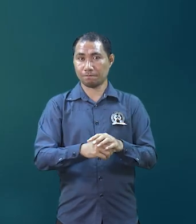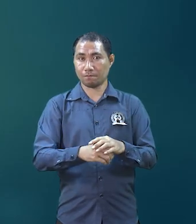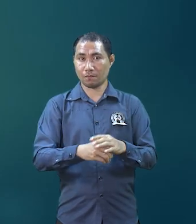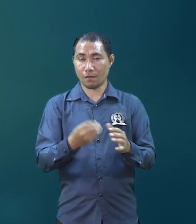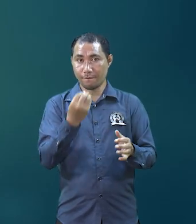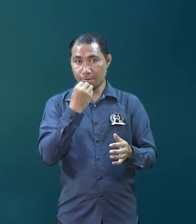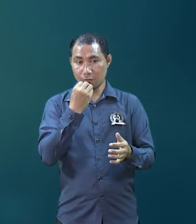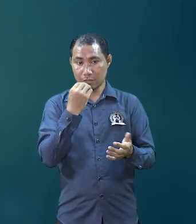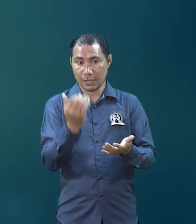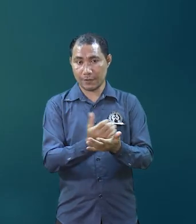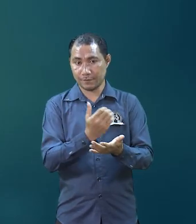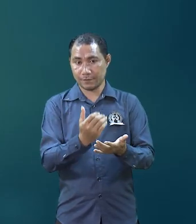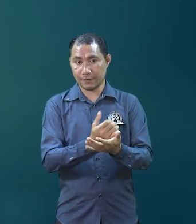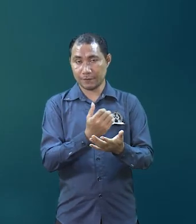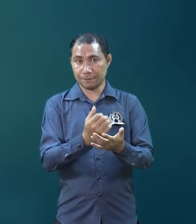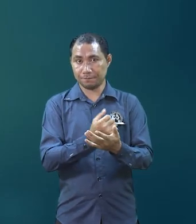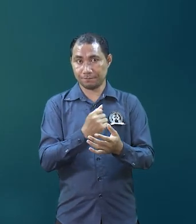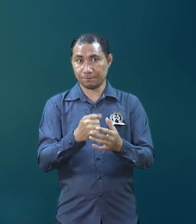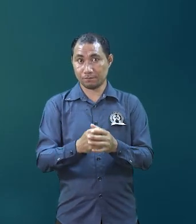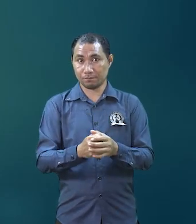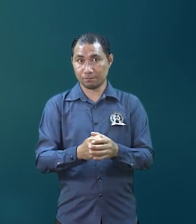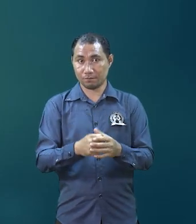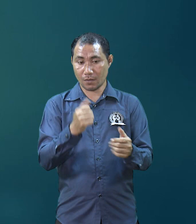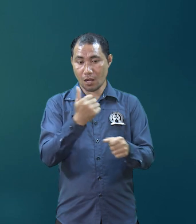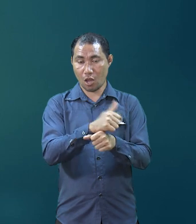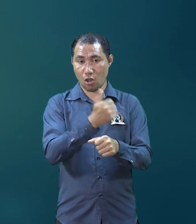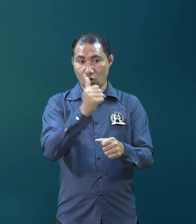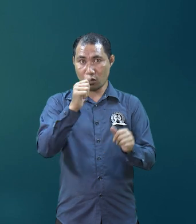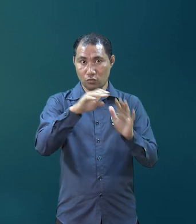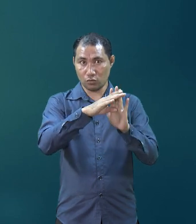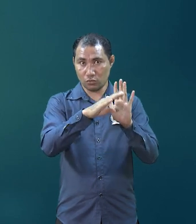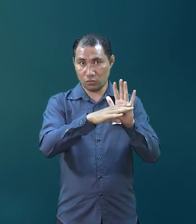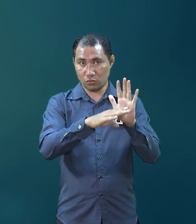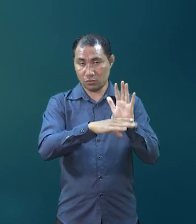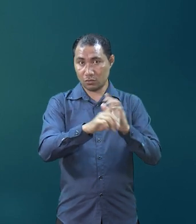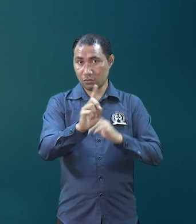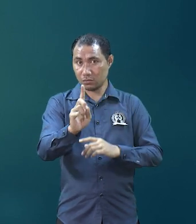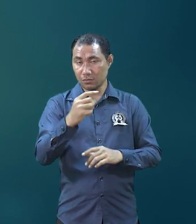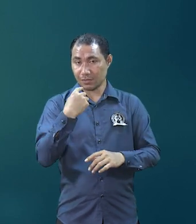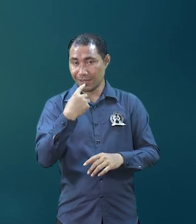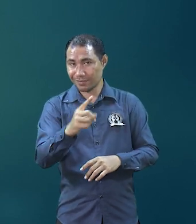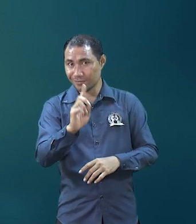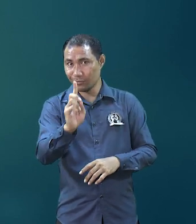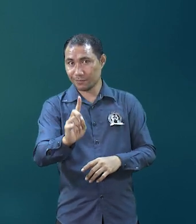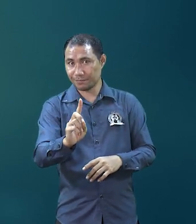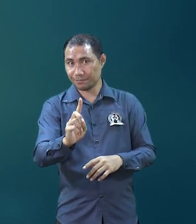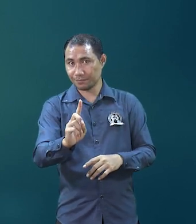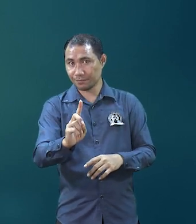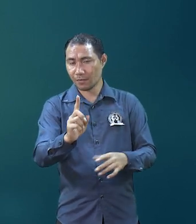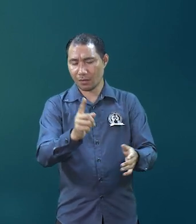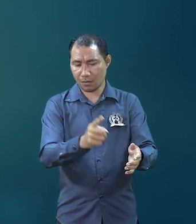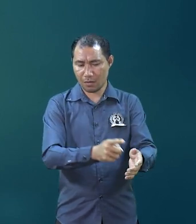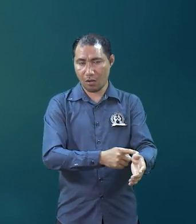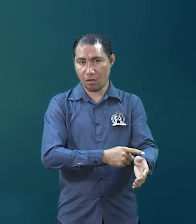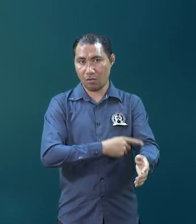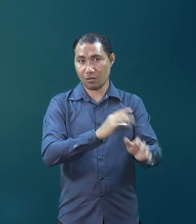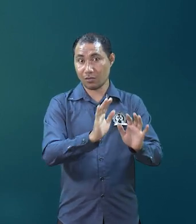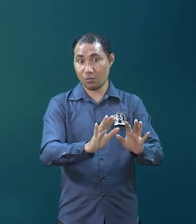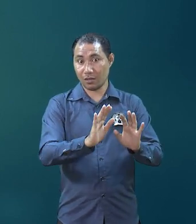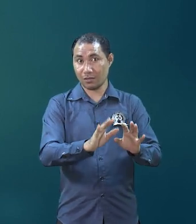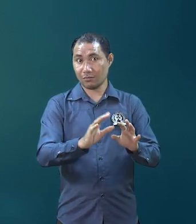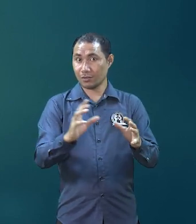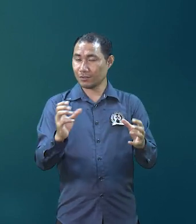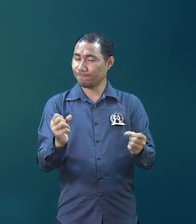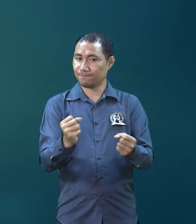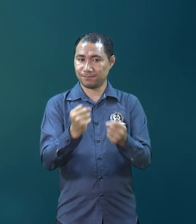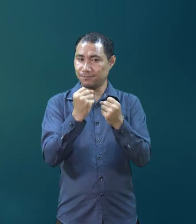food safety, the golden rule of food safety, it says the longer the wait, the